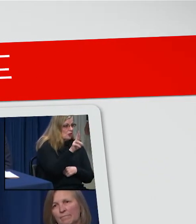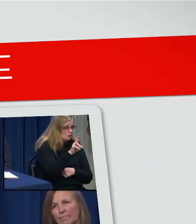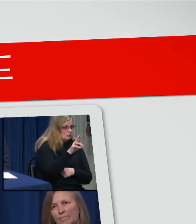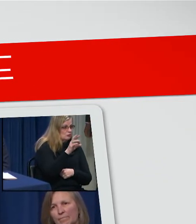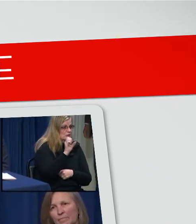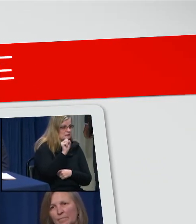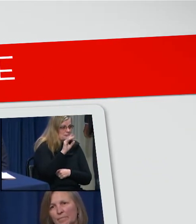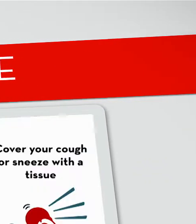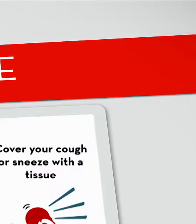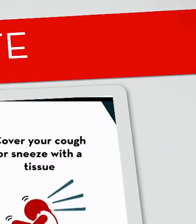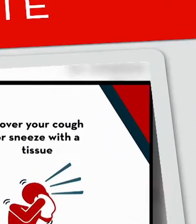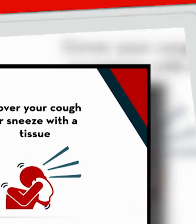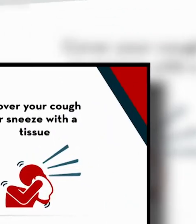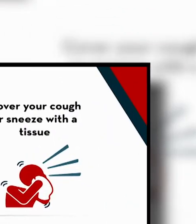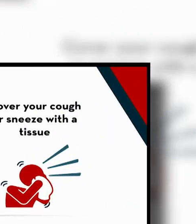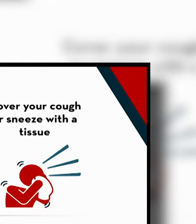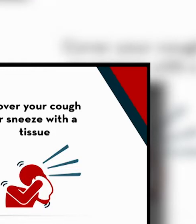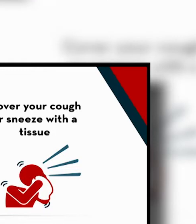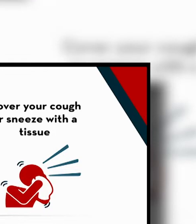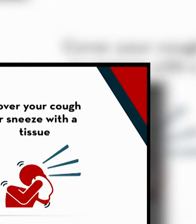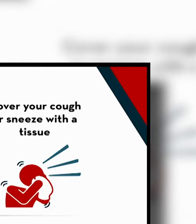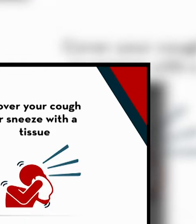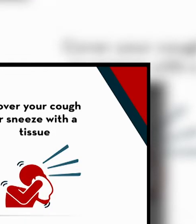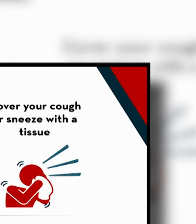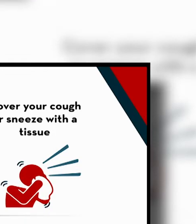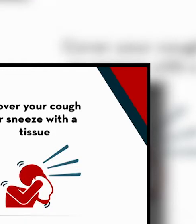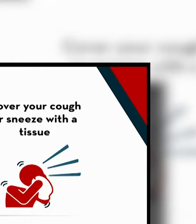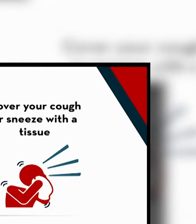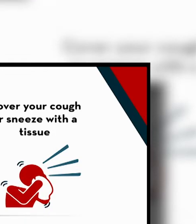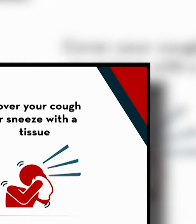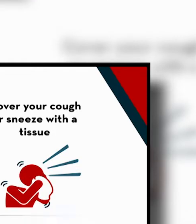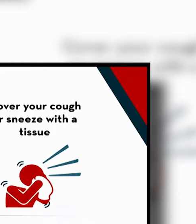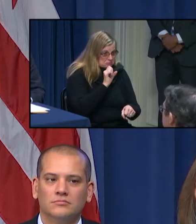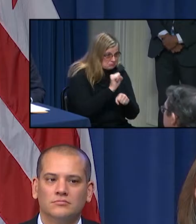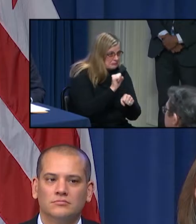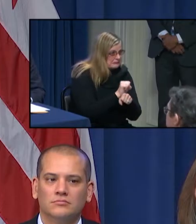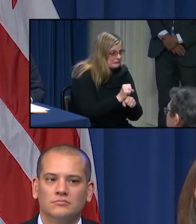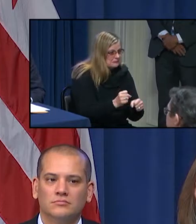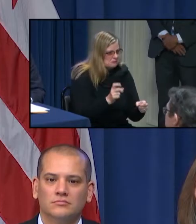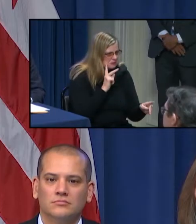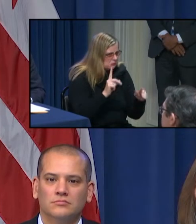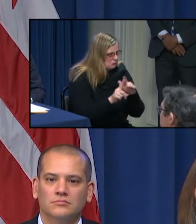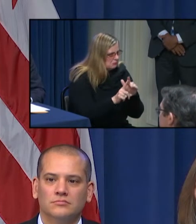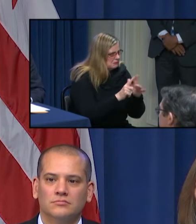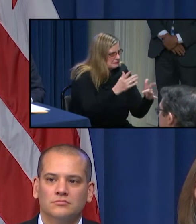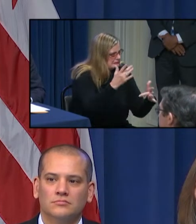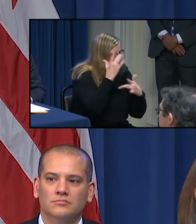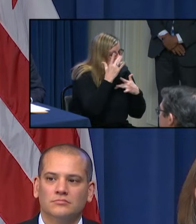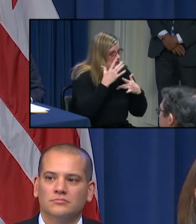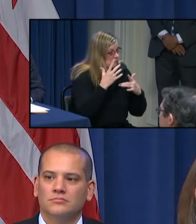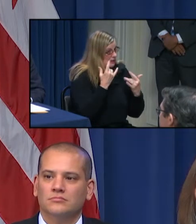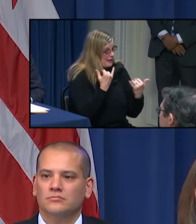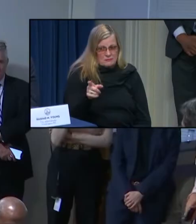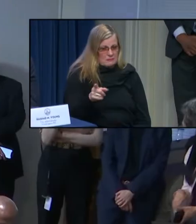district's readiness as city officials continue to monitor and prepare for any potential impact from the coronavirus. So prevention continues to be